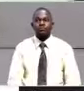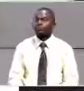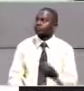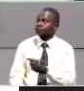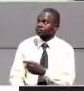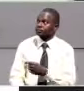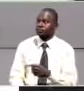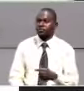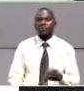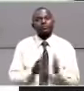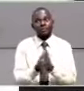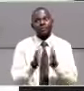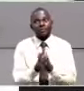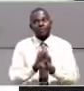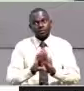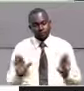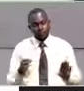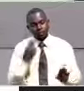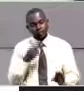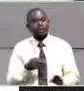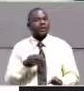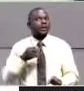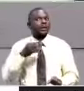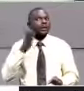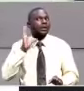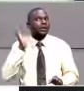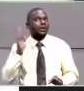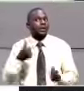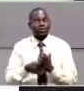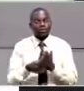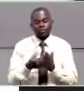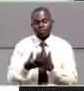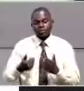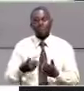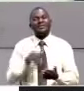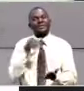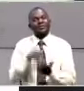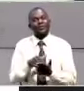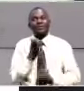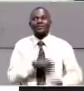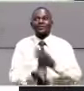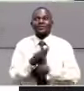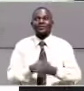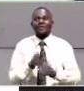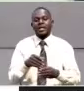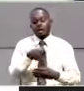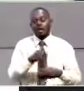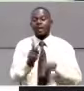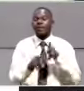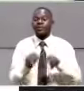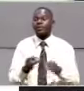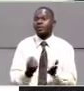Their ears are tested to find out whether they have a hearing problem or not. As I mentioned, it's a very common disability in the human race.